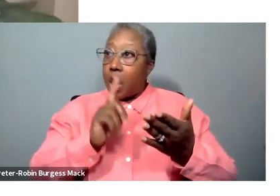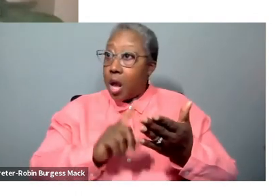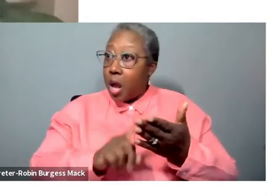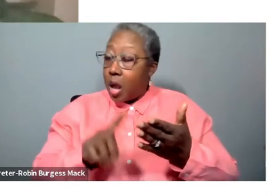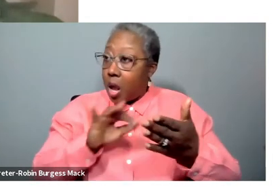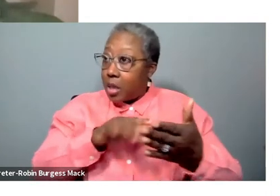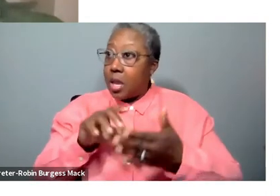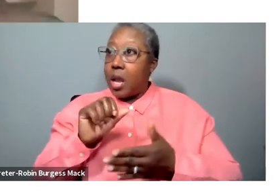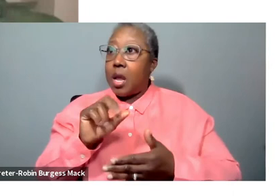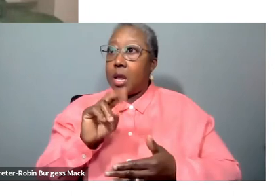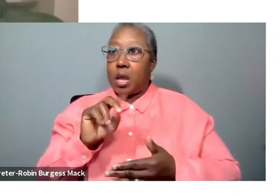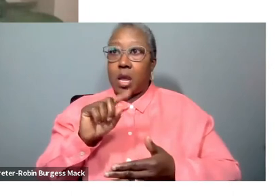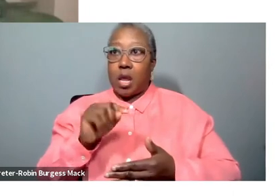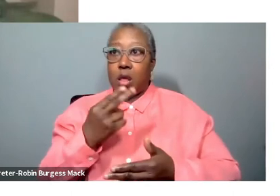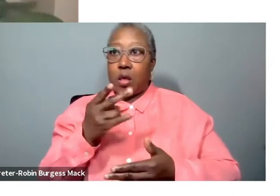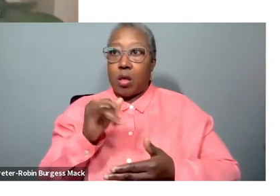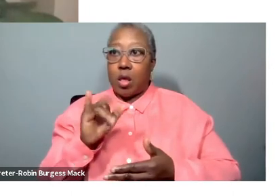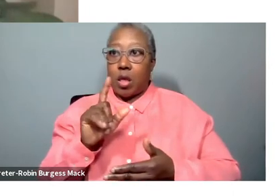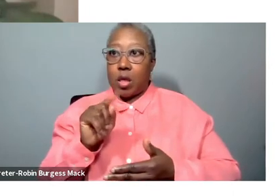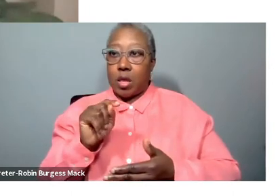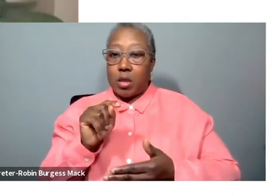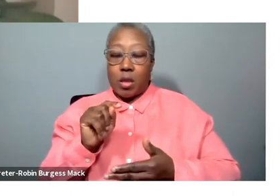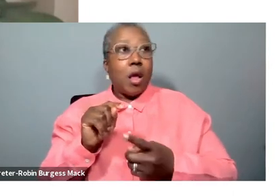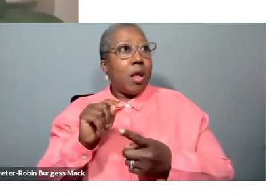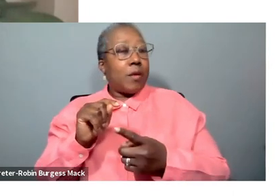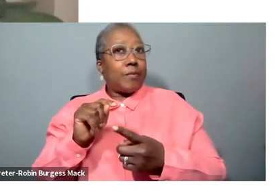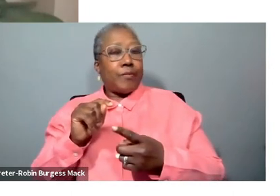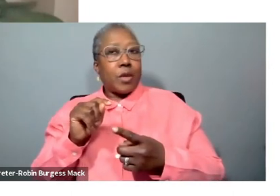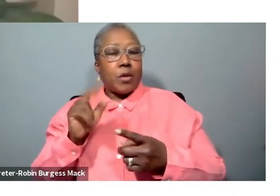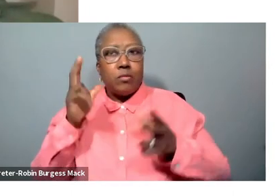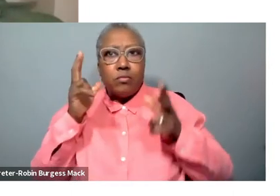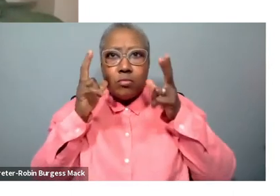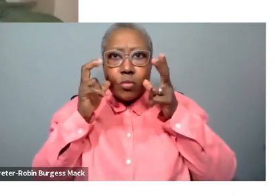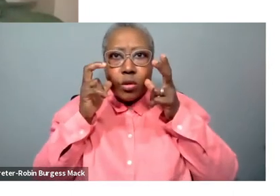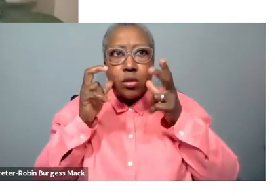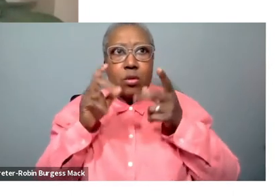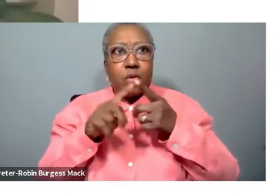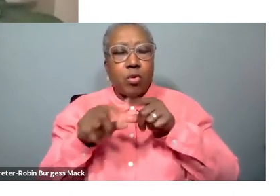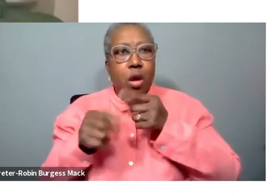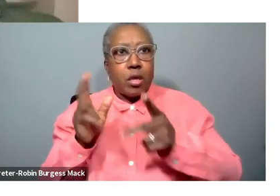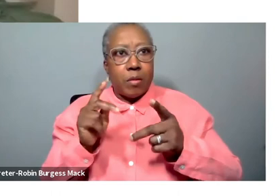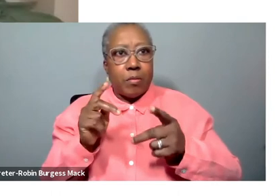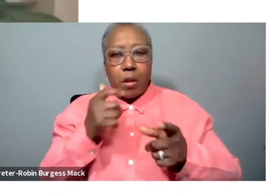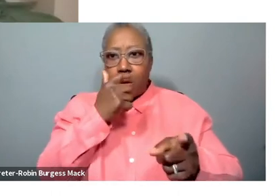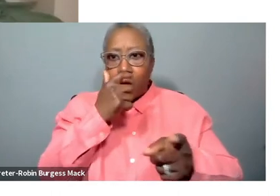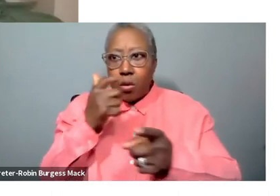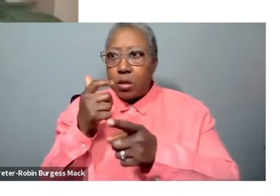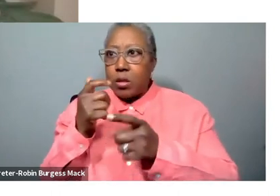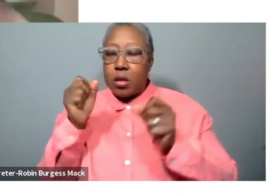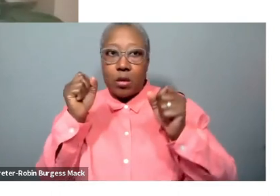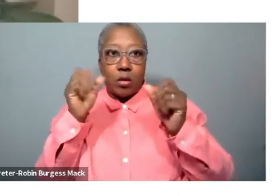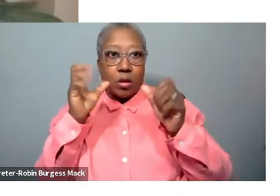is all about, if there are anthropologists in the room, all about listening to other people, watching for